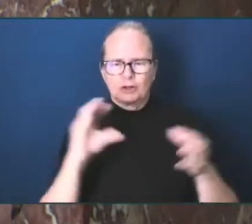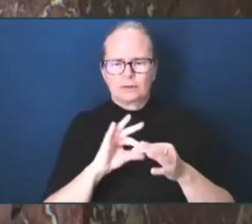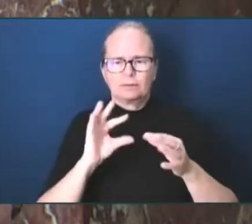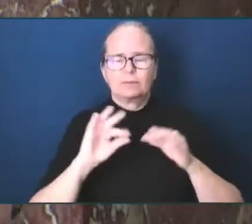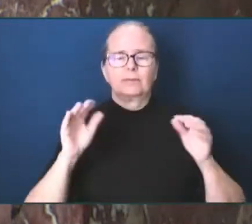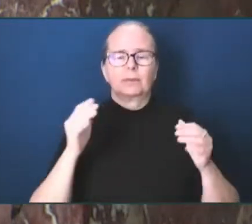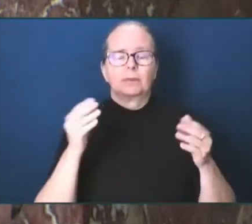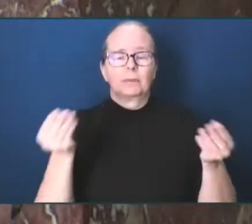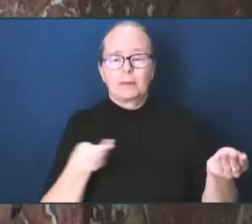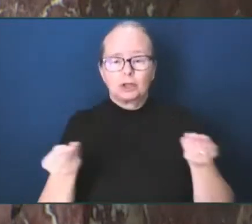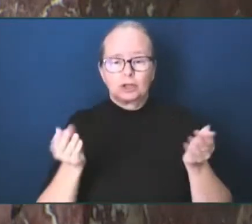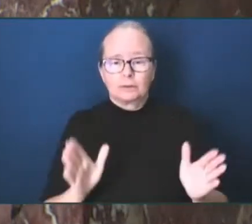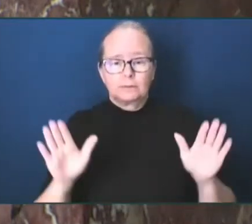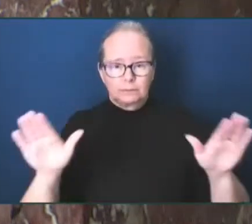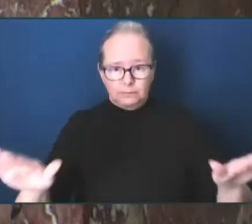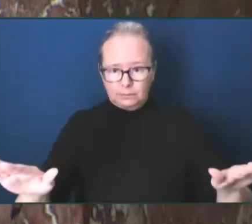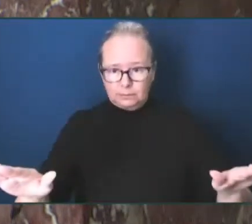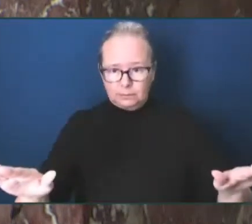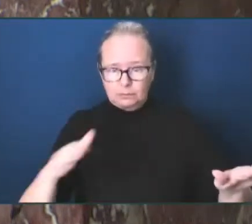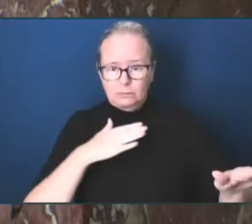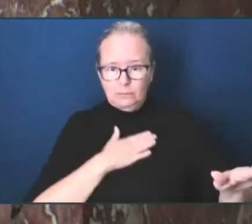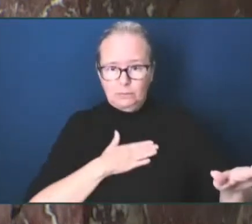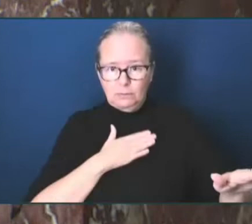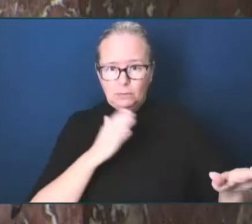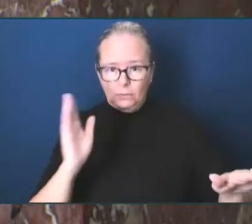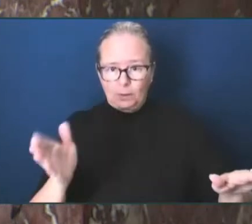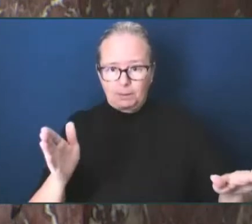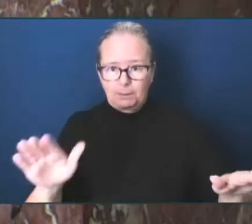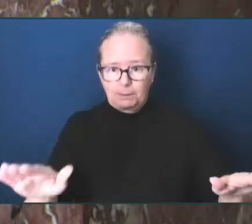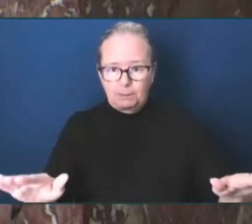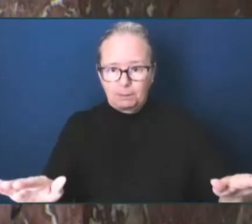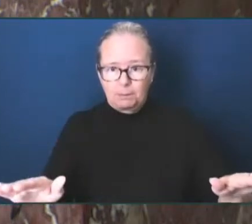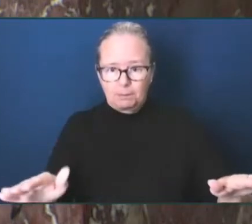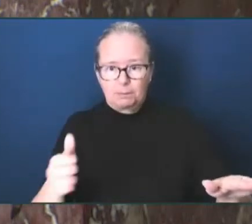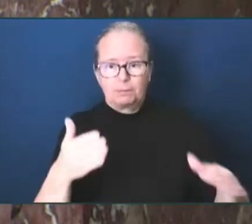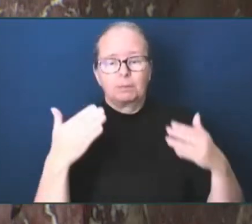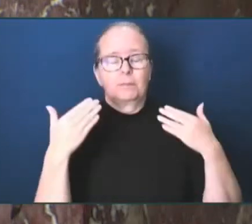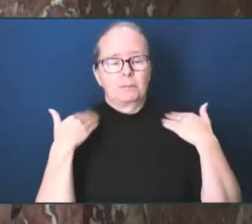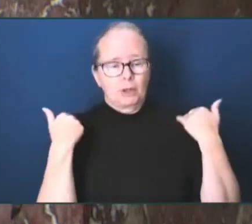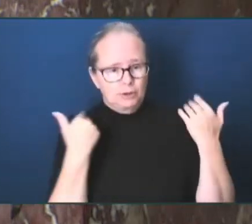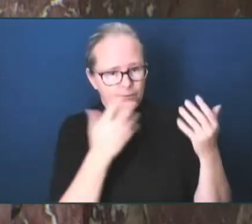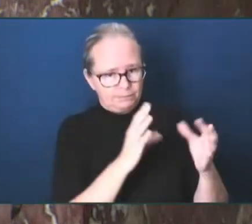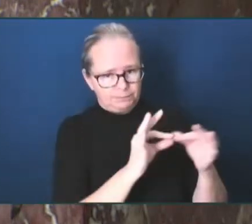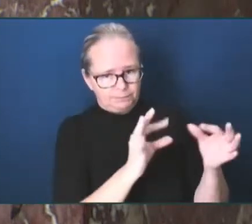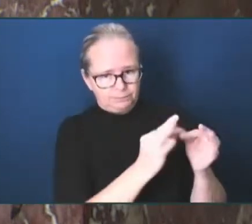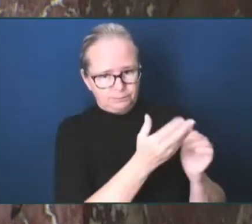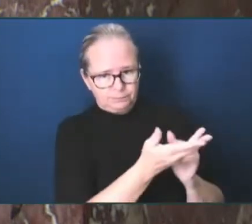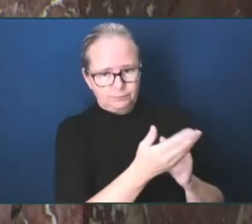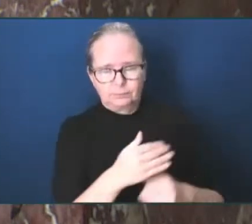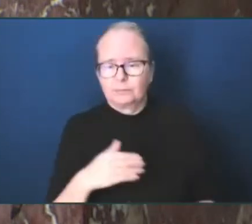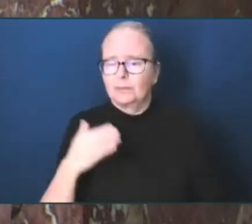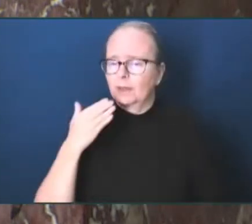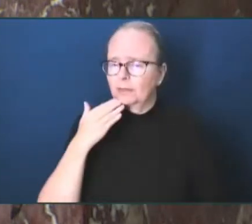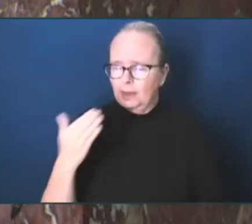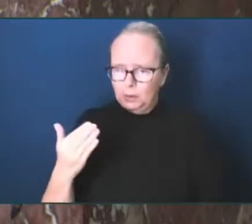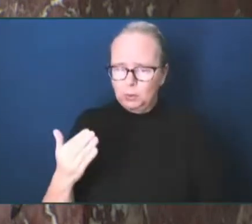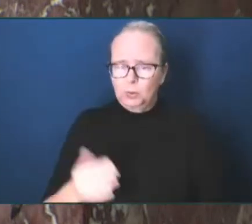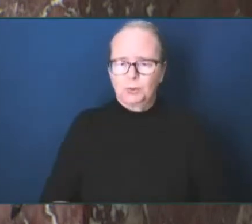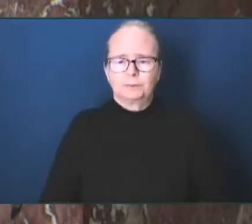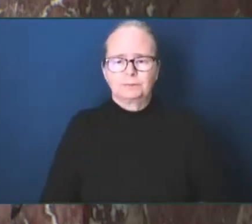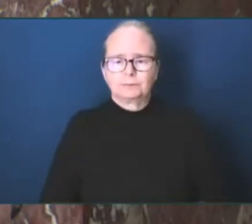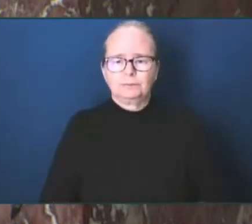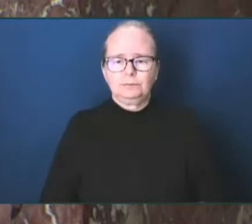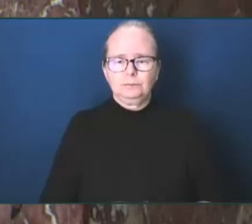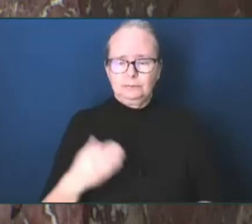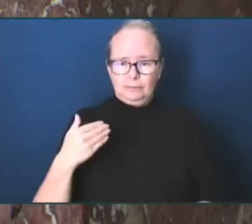Please continue, Minister. Thank you, Honourable Speaker. We've had repeated recommendations from the representative